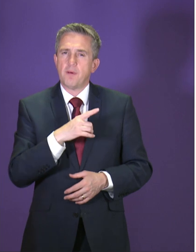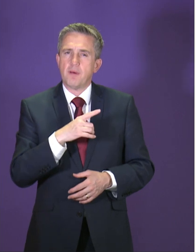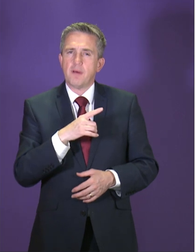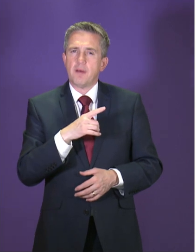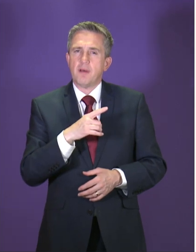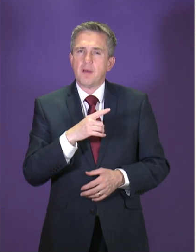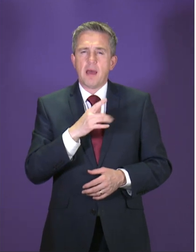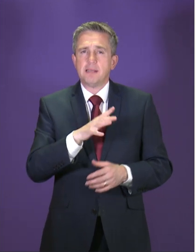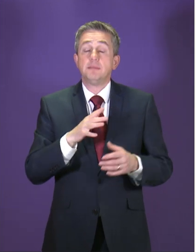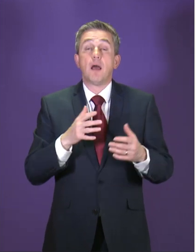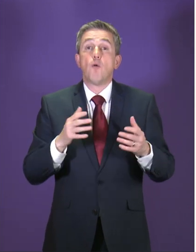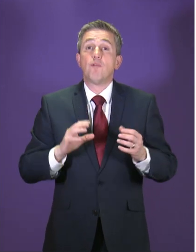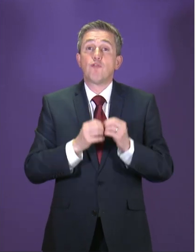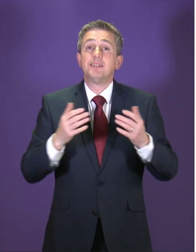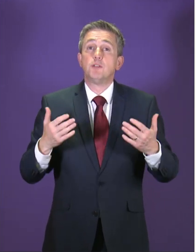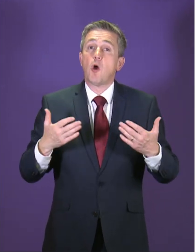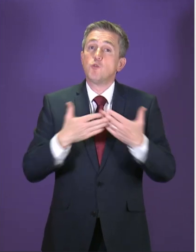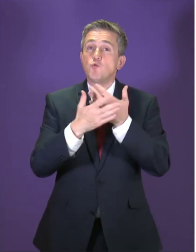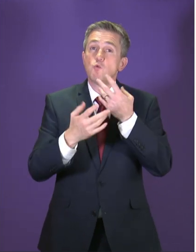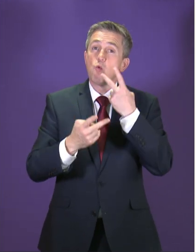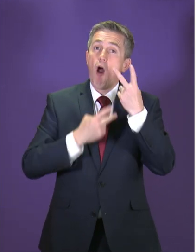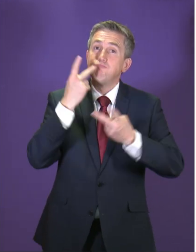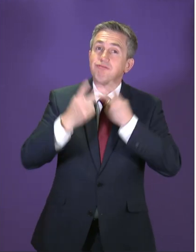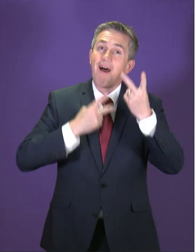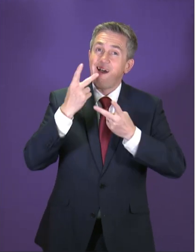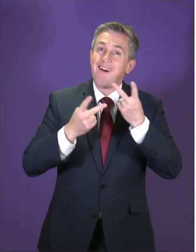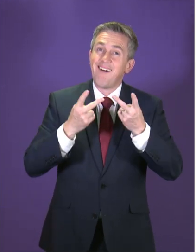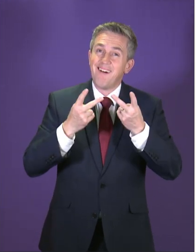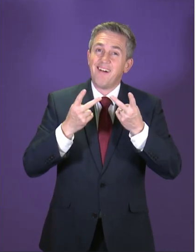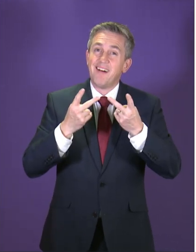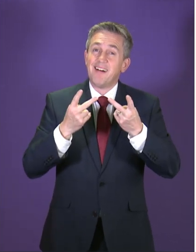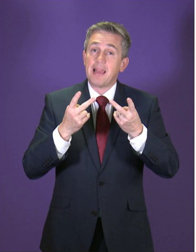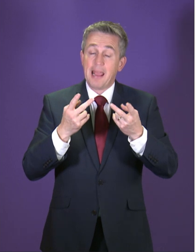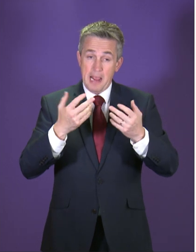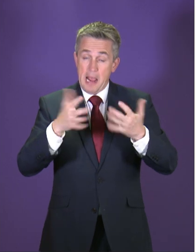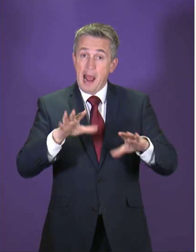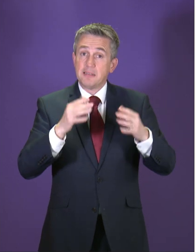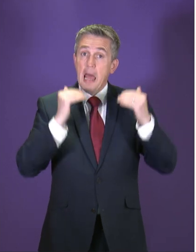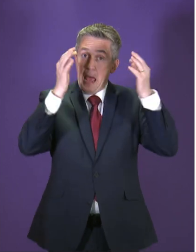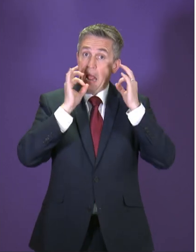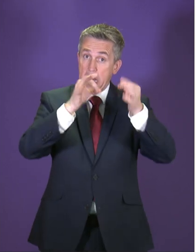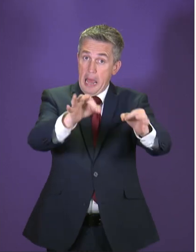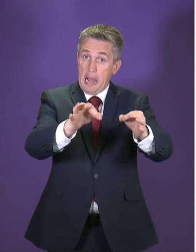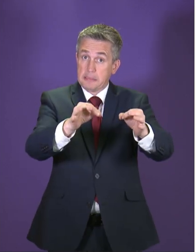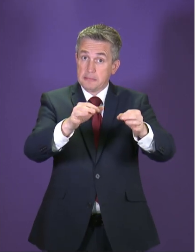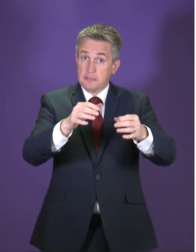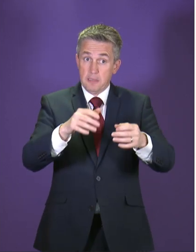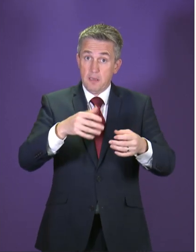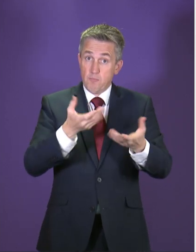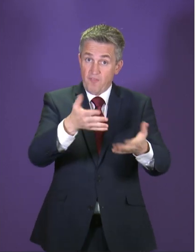a new kind of opera, that it's that you're using it as a space for production, rather than